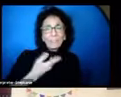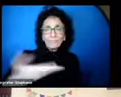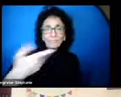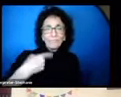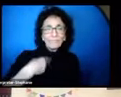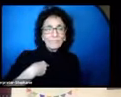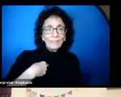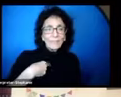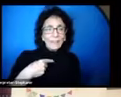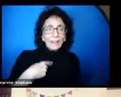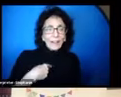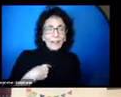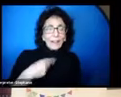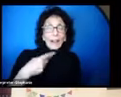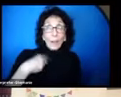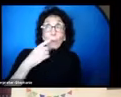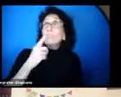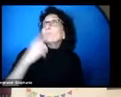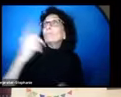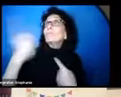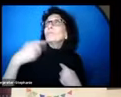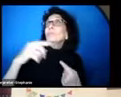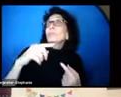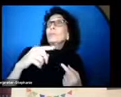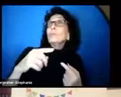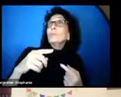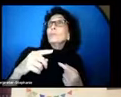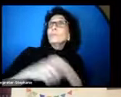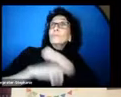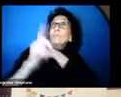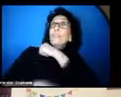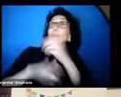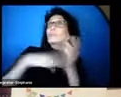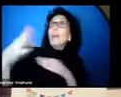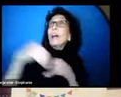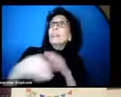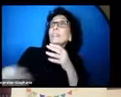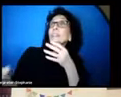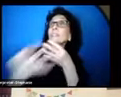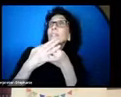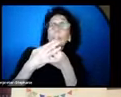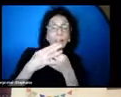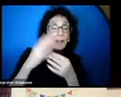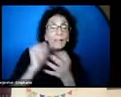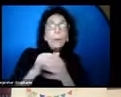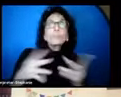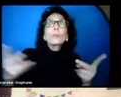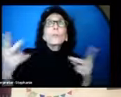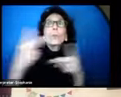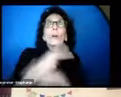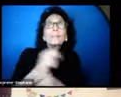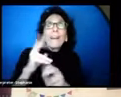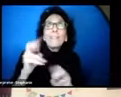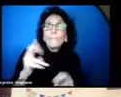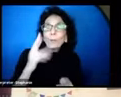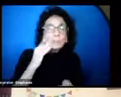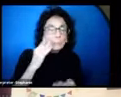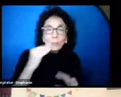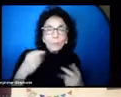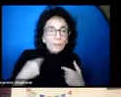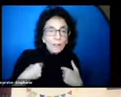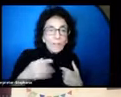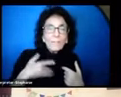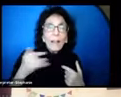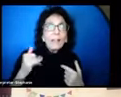say that serving a death by incarceration sentence was the worst thing that ever happened to me in my life. I felt as if my